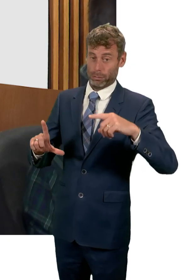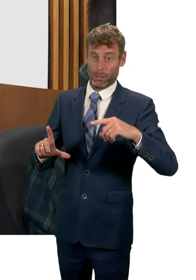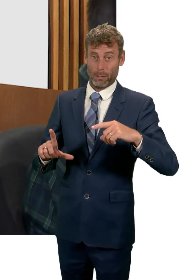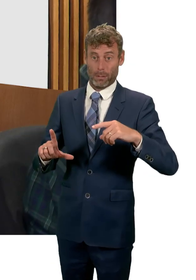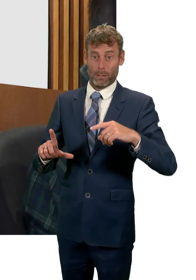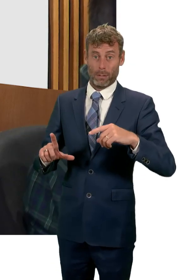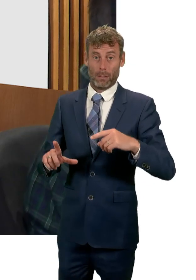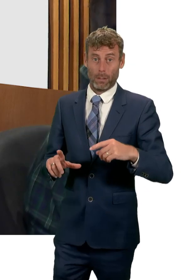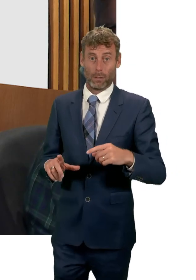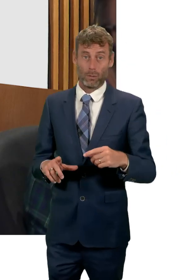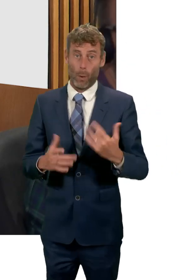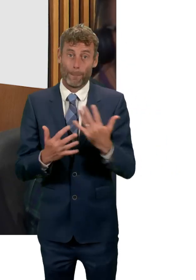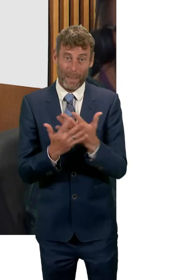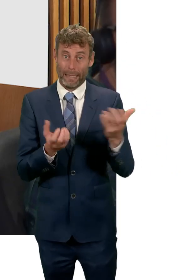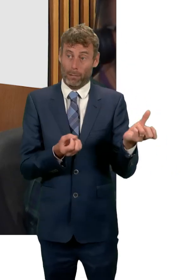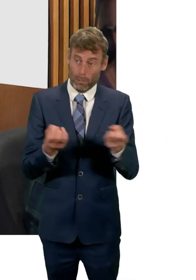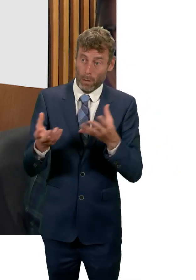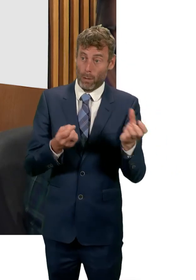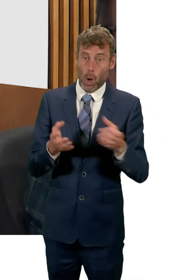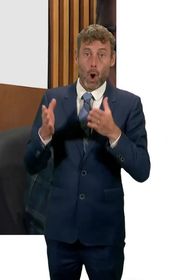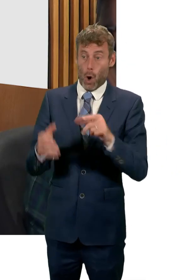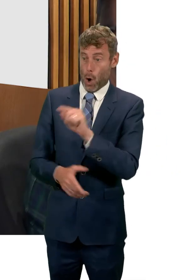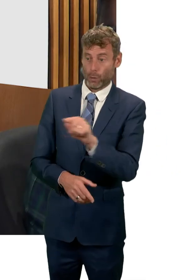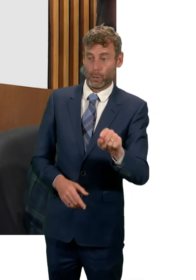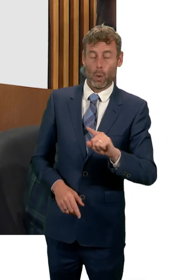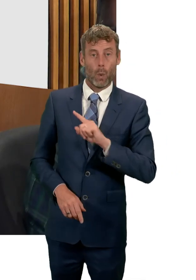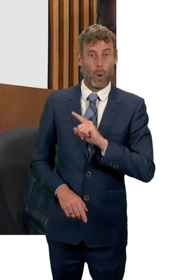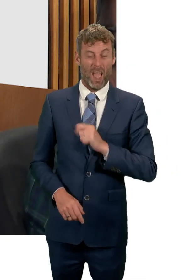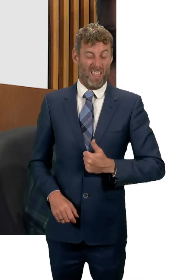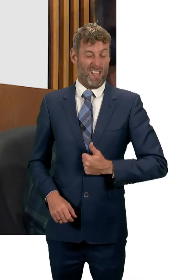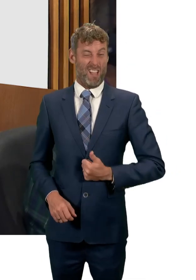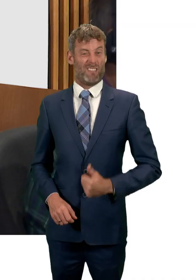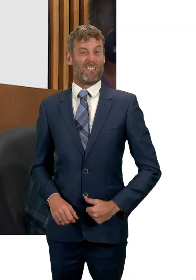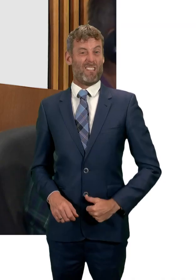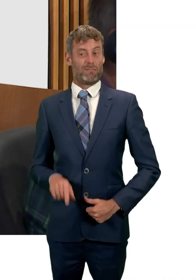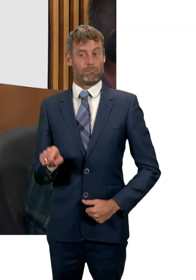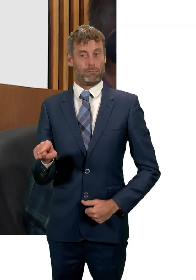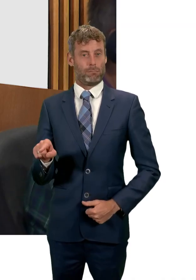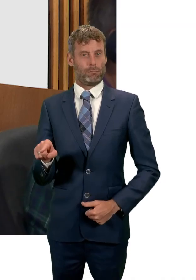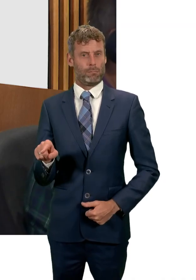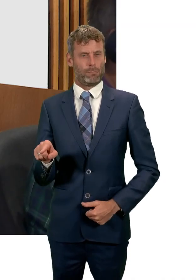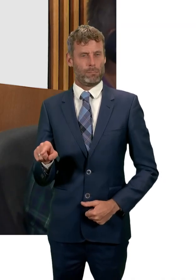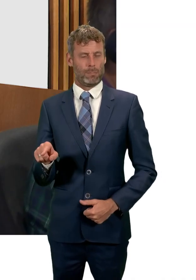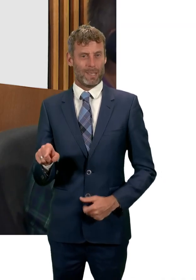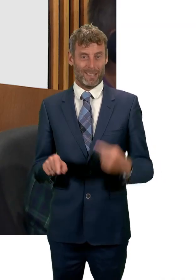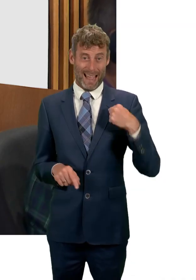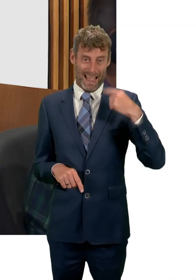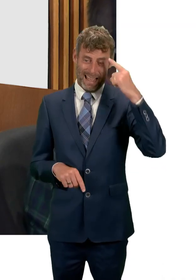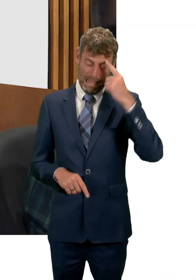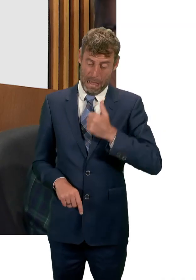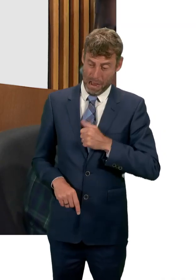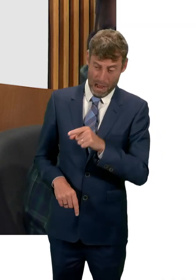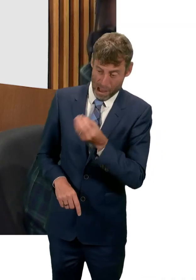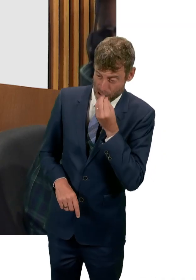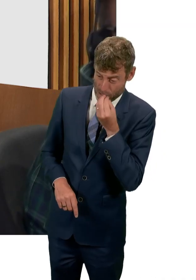increasing reason for admission to hospital is hunger. Not uncommon at all. And I really think we're getting down to inequalities here, because